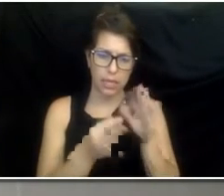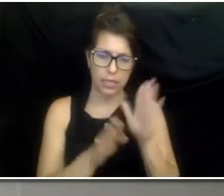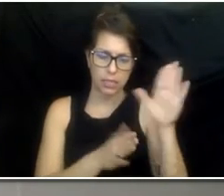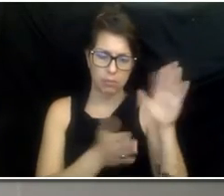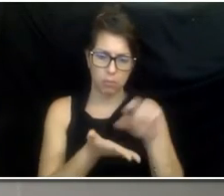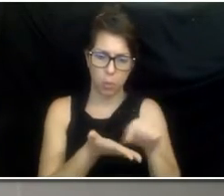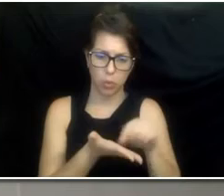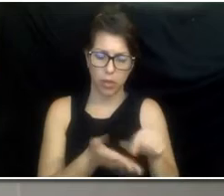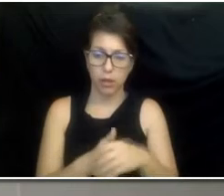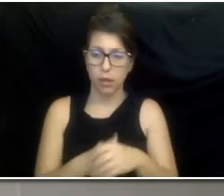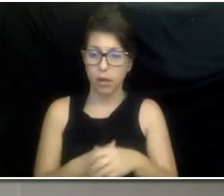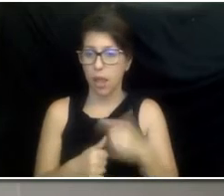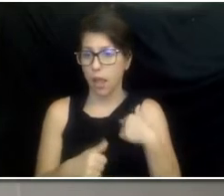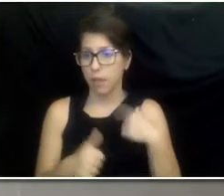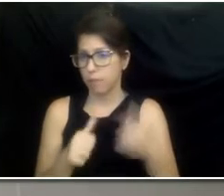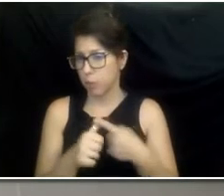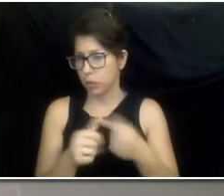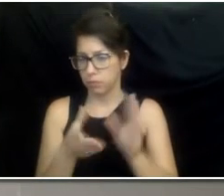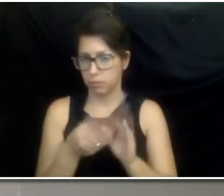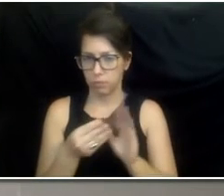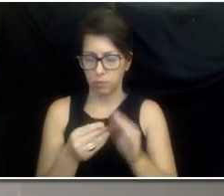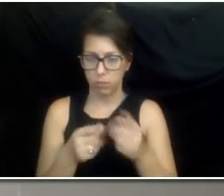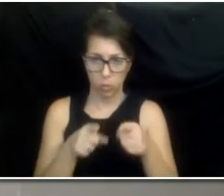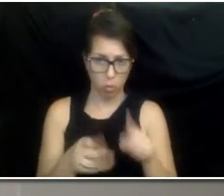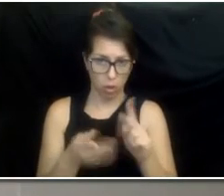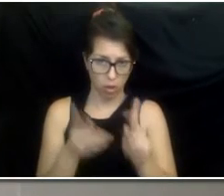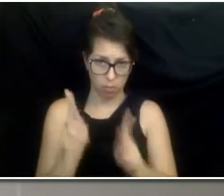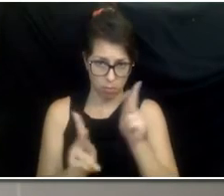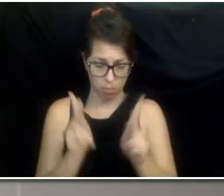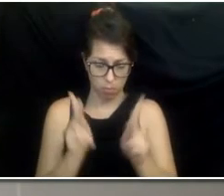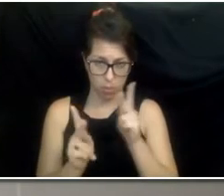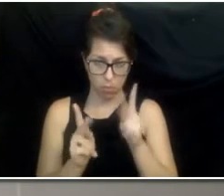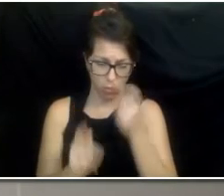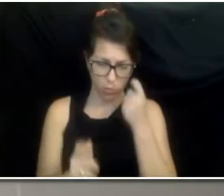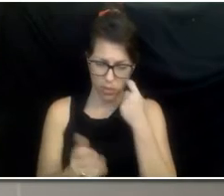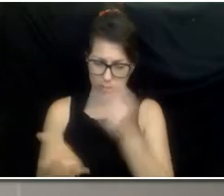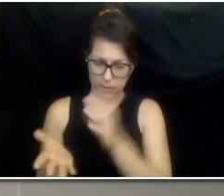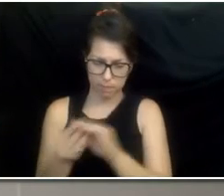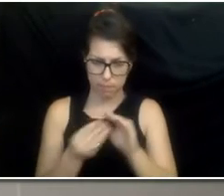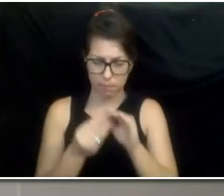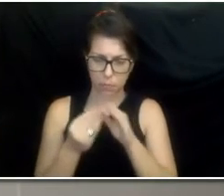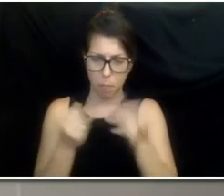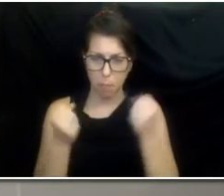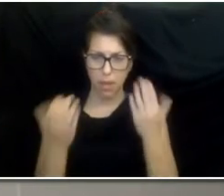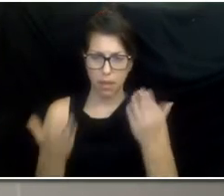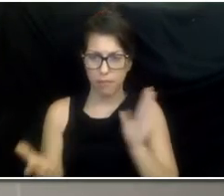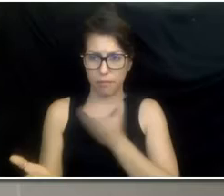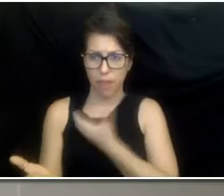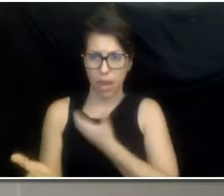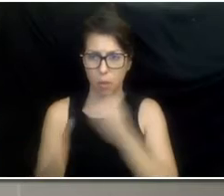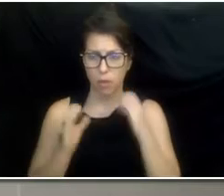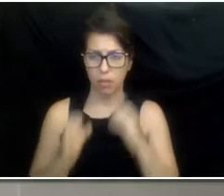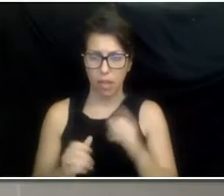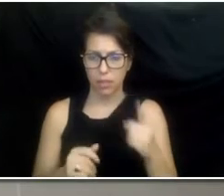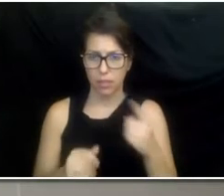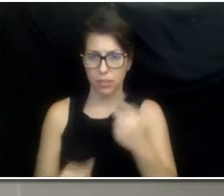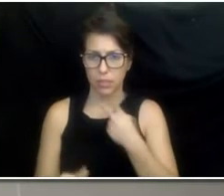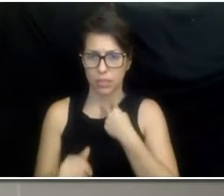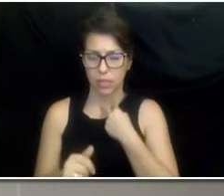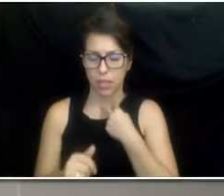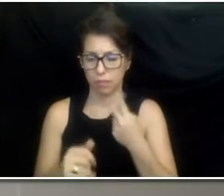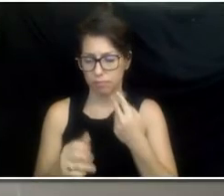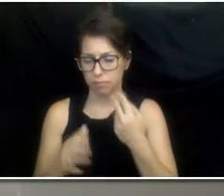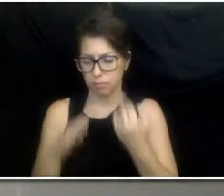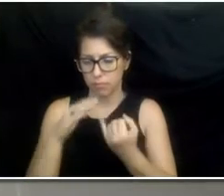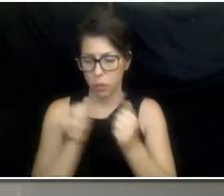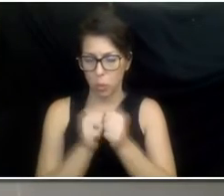cases and we're spending even more time with those clients right now so for example we have a client who is an immigrant victim of partner violence